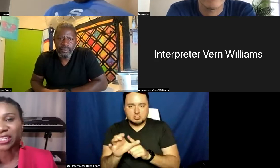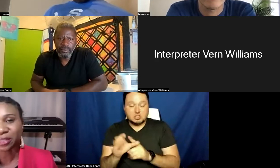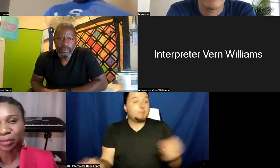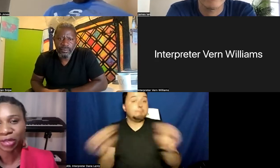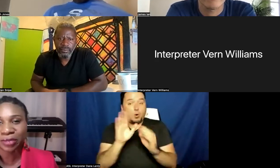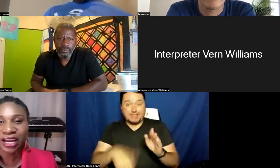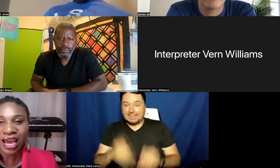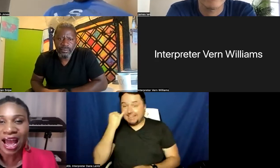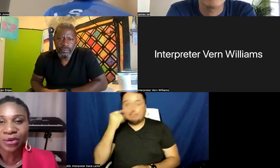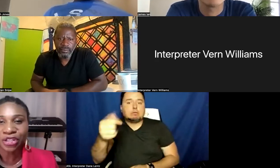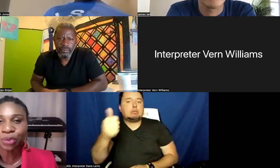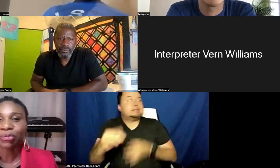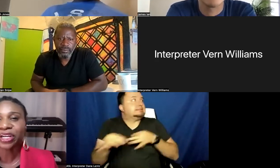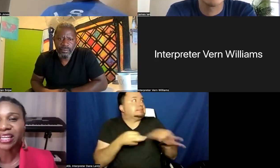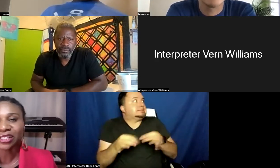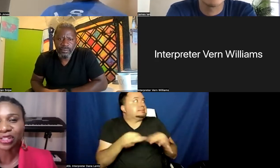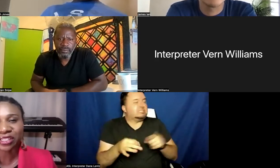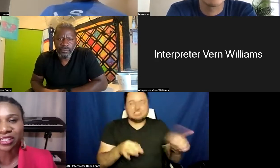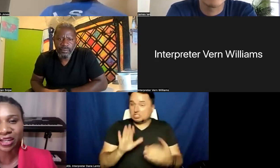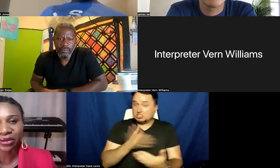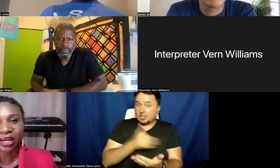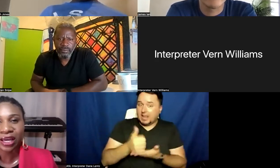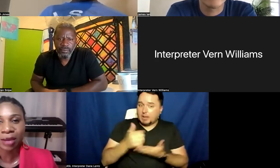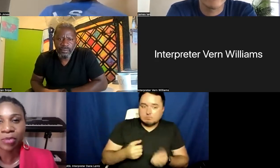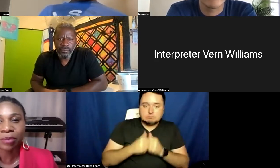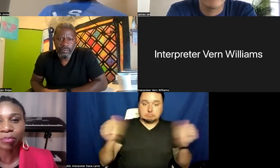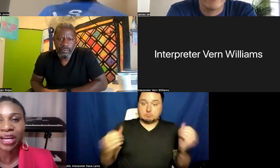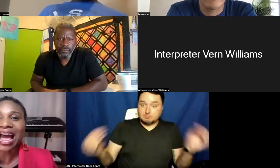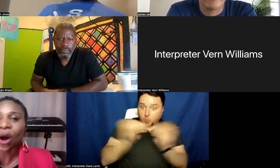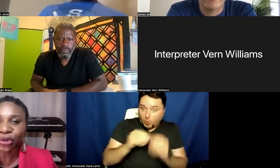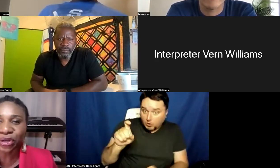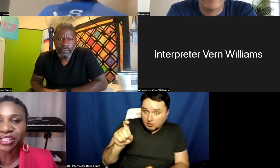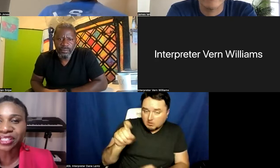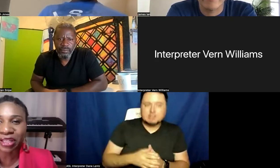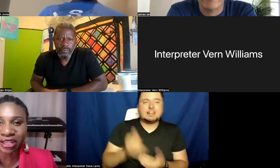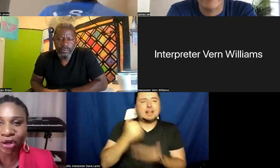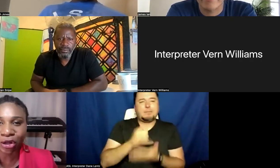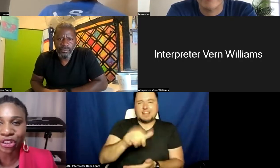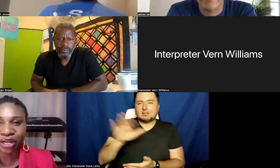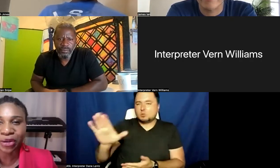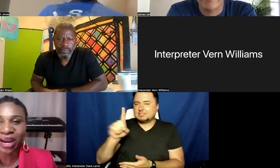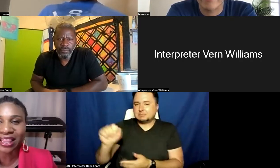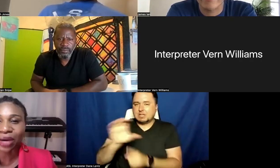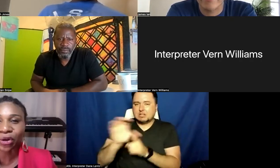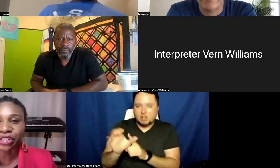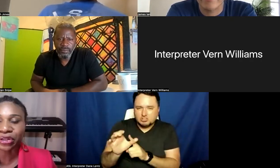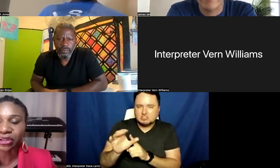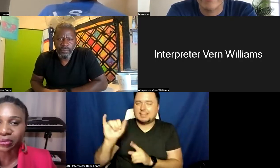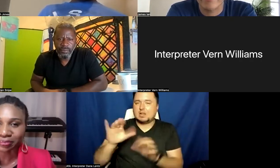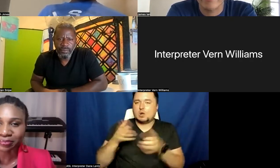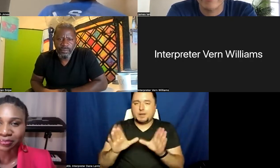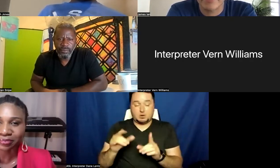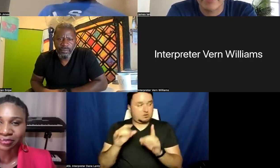explain it to people? I mean, how did you bringing that song together bring out your disability culture in a way that words